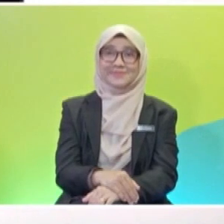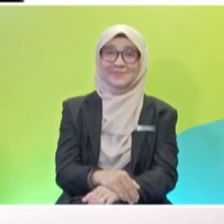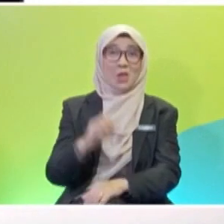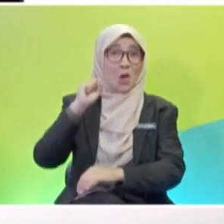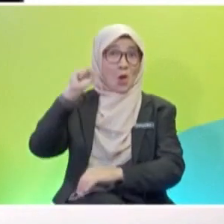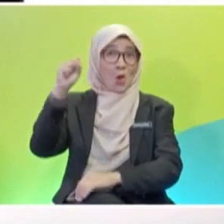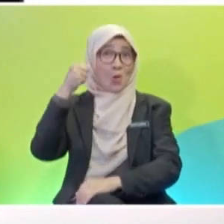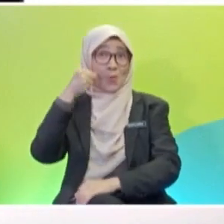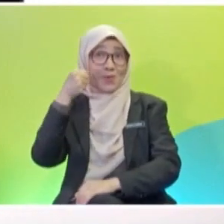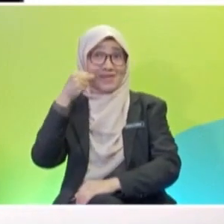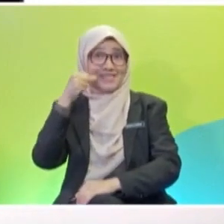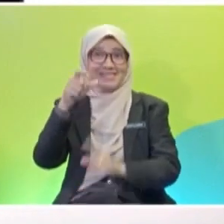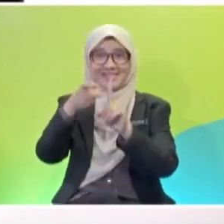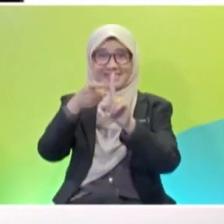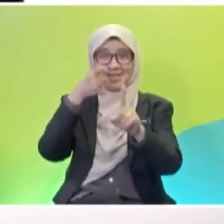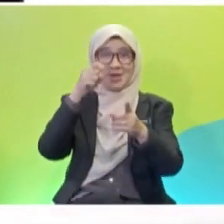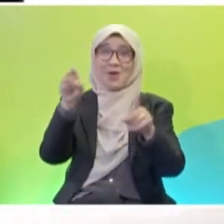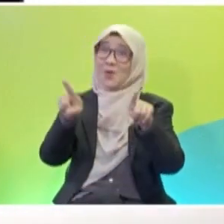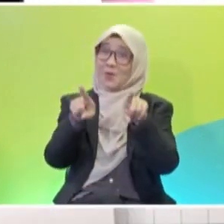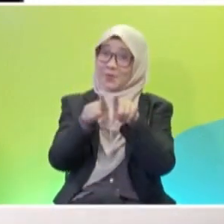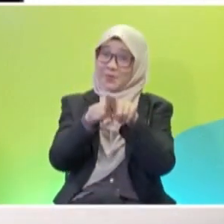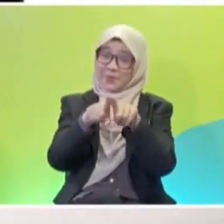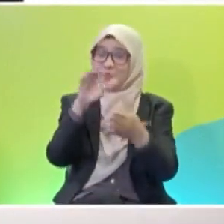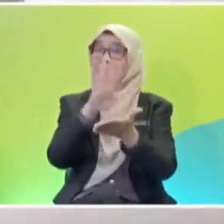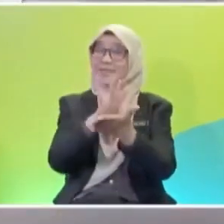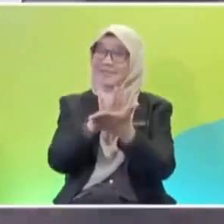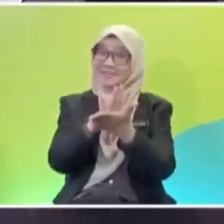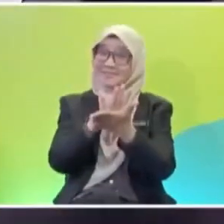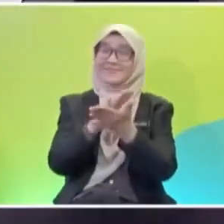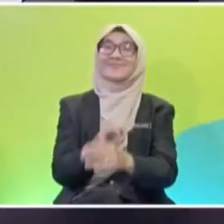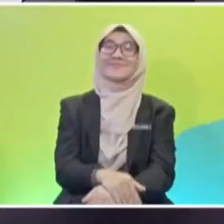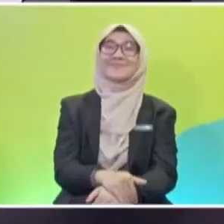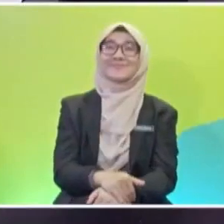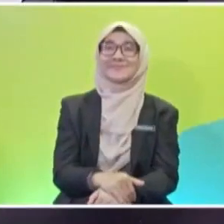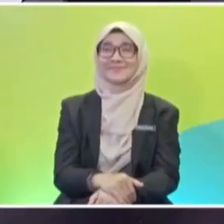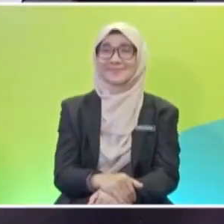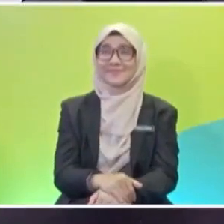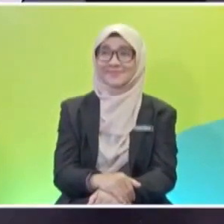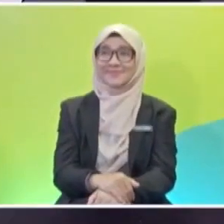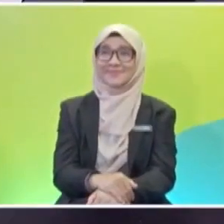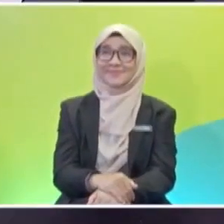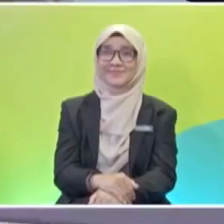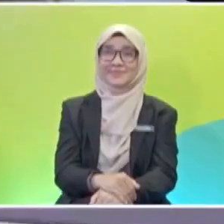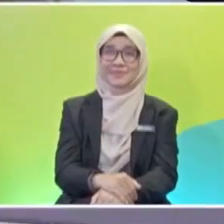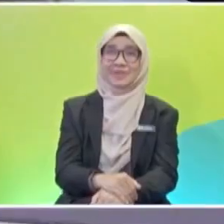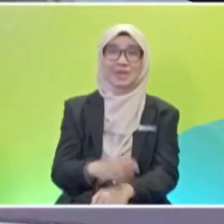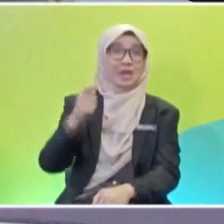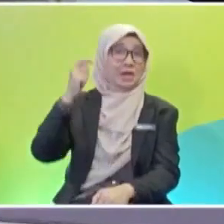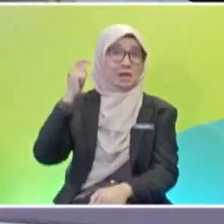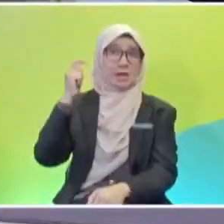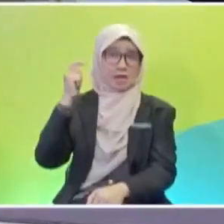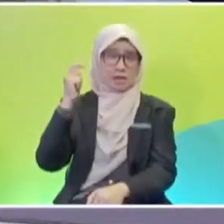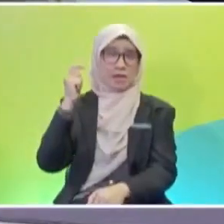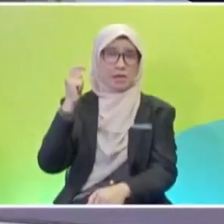girls. All right, super girls. Nice to have you on our set today. All right, now, about our short gimmick just now, could